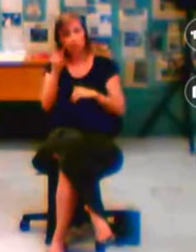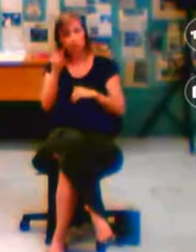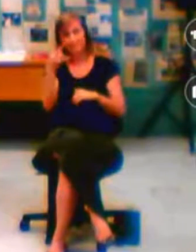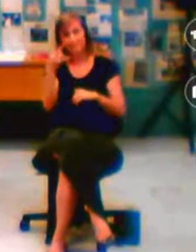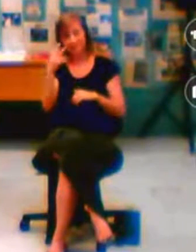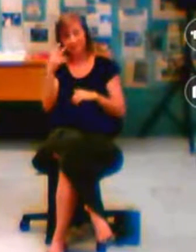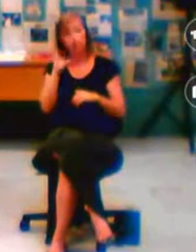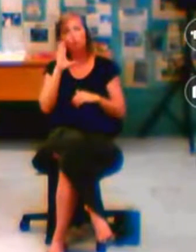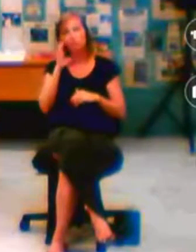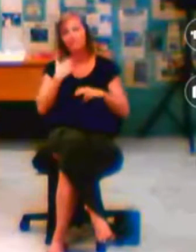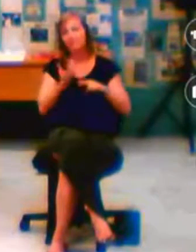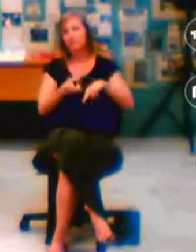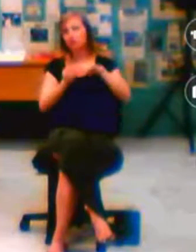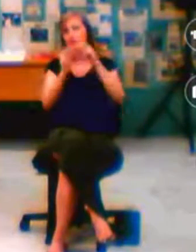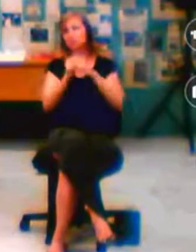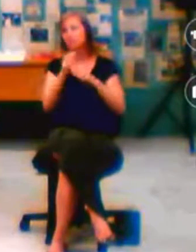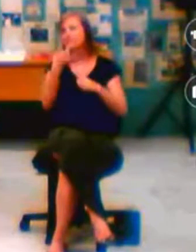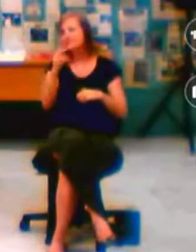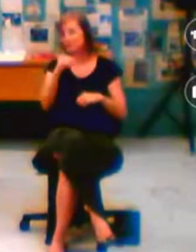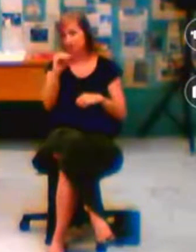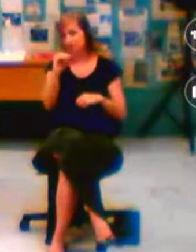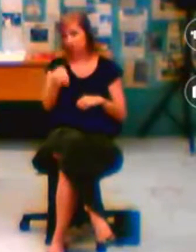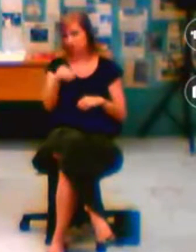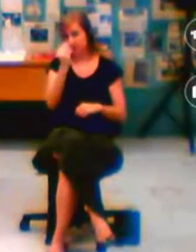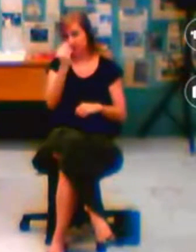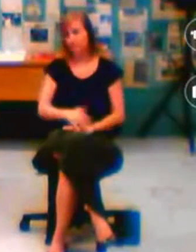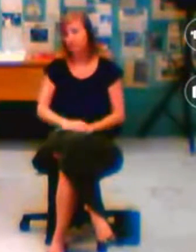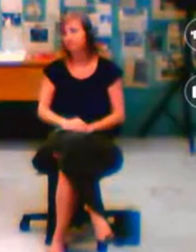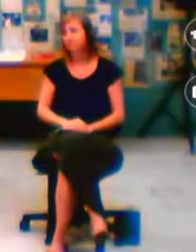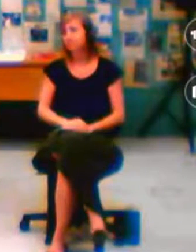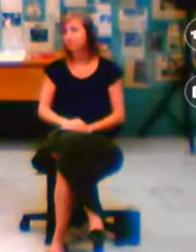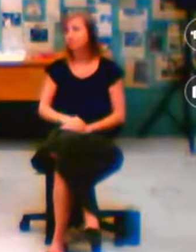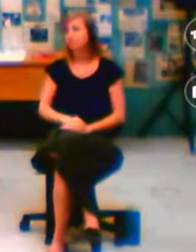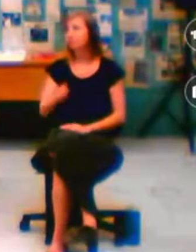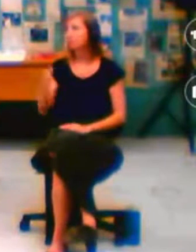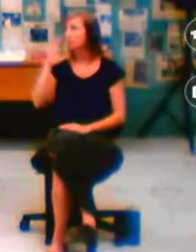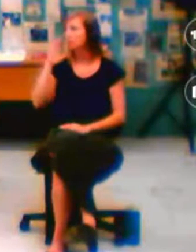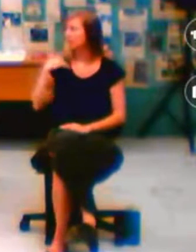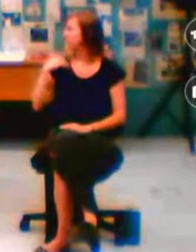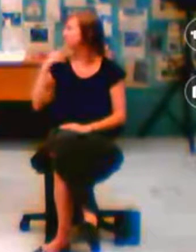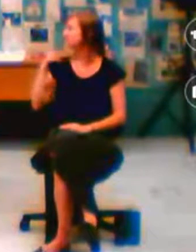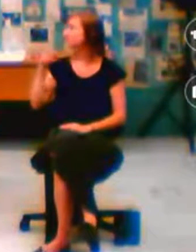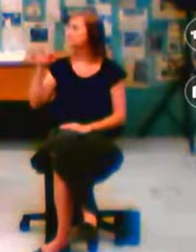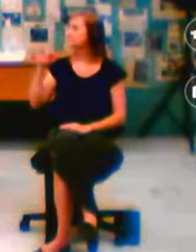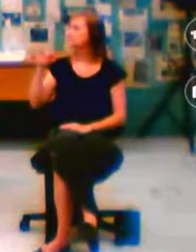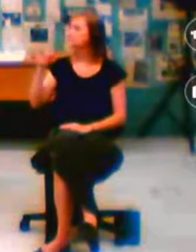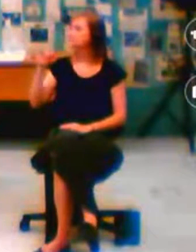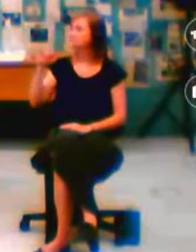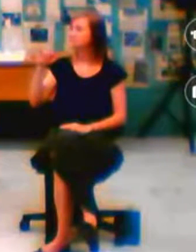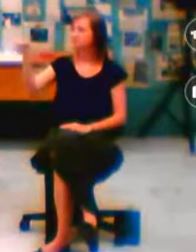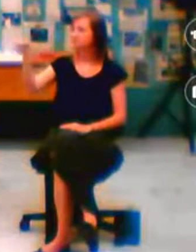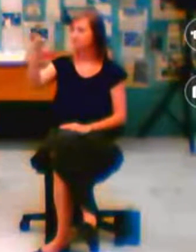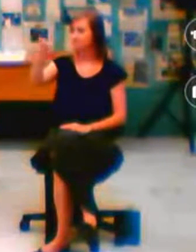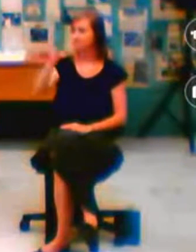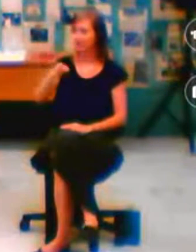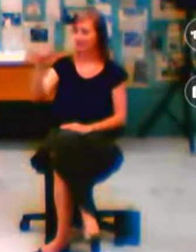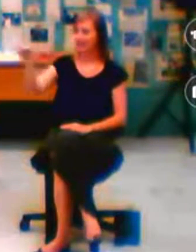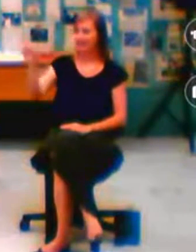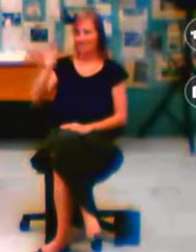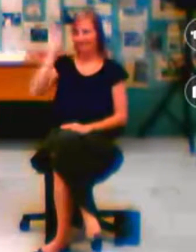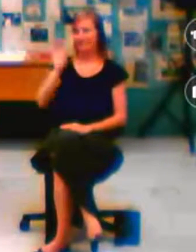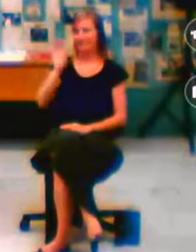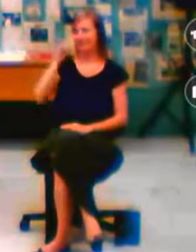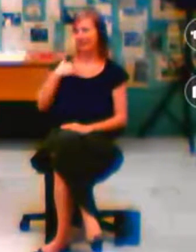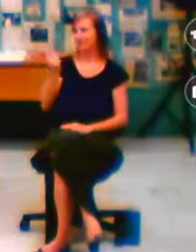with bated breath to hear what your rates are going to be next year. And the projection for 2017 is a 17%